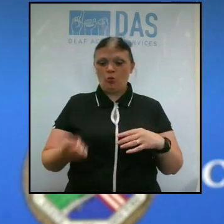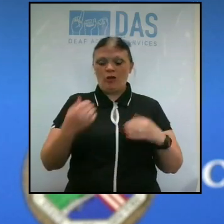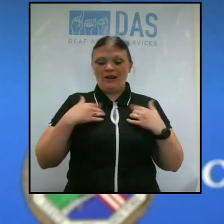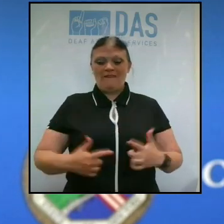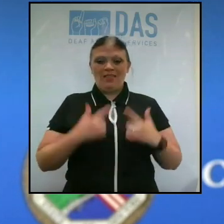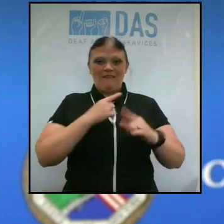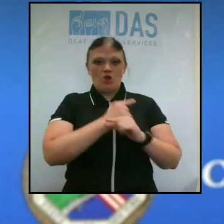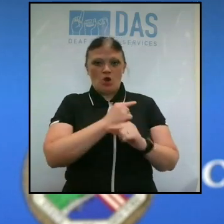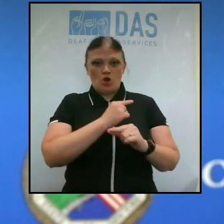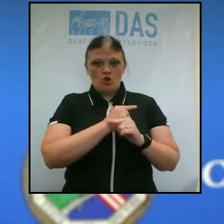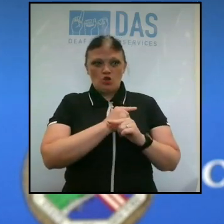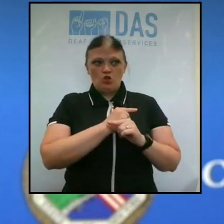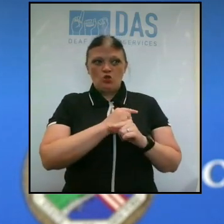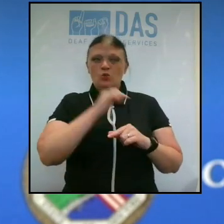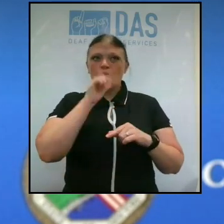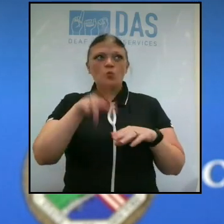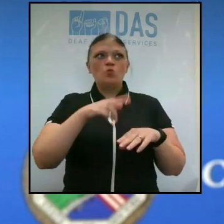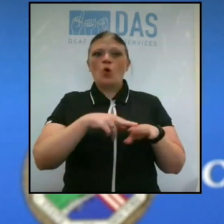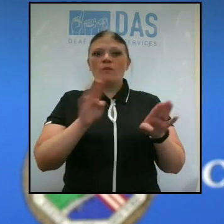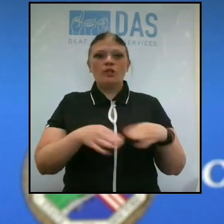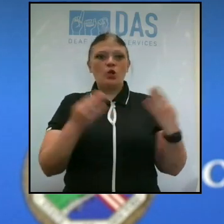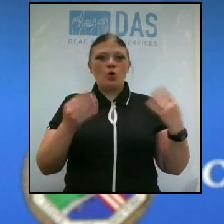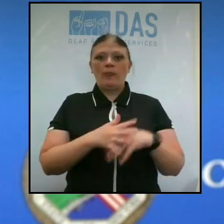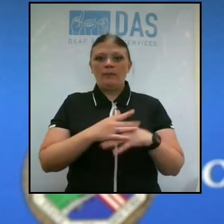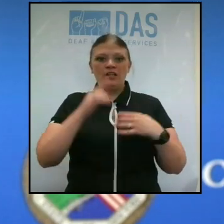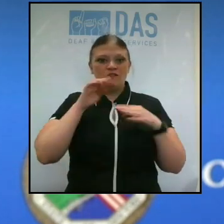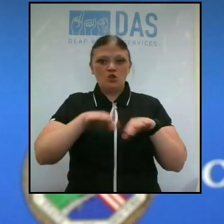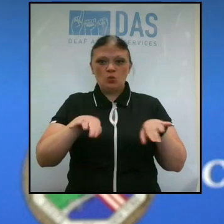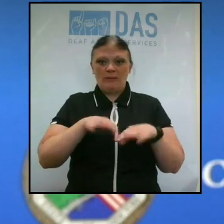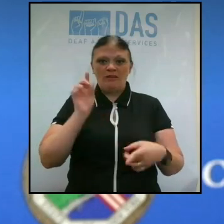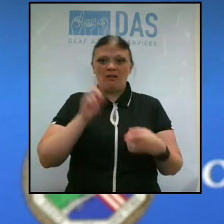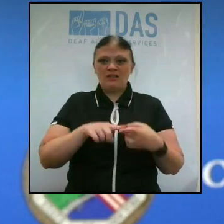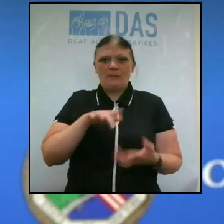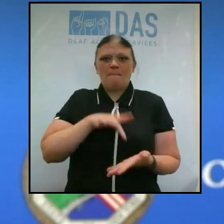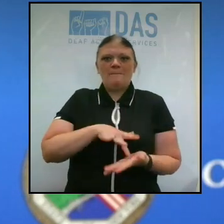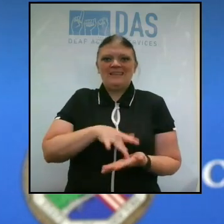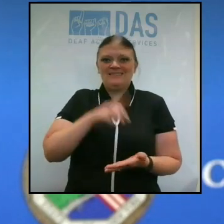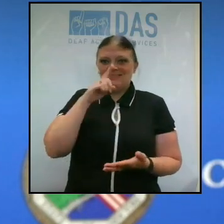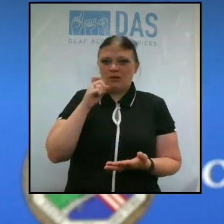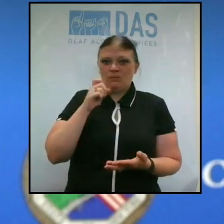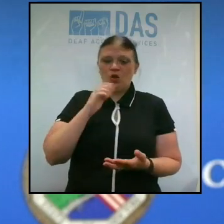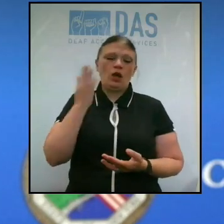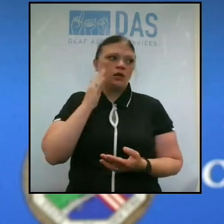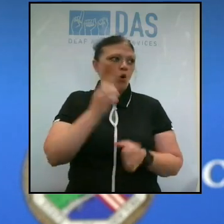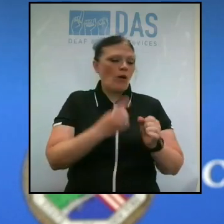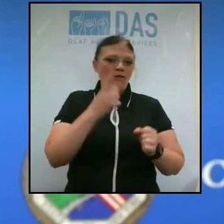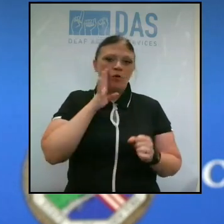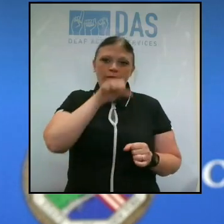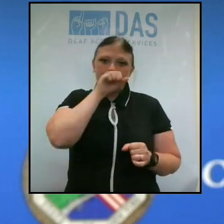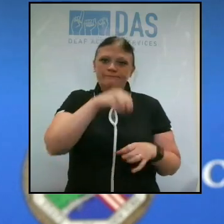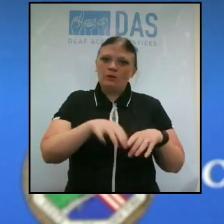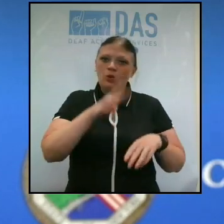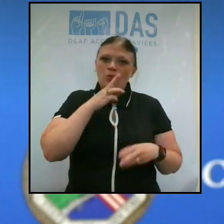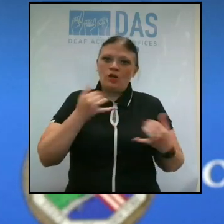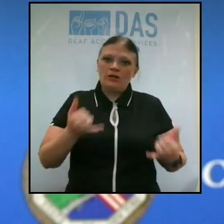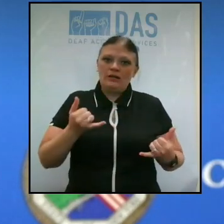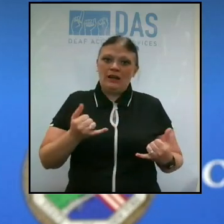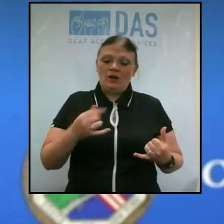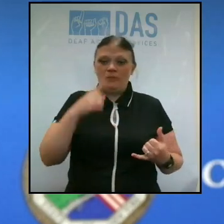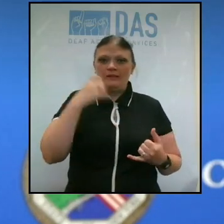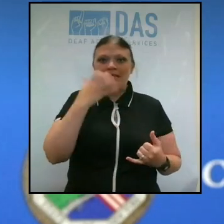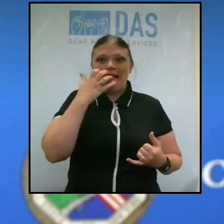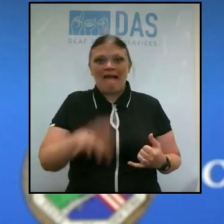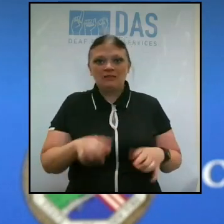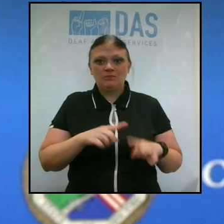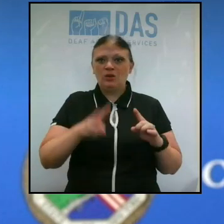lifeguards, though we do not normally open those beaches for swimming until midsummer. I know everyone would love to get in the water now, considering how hot it is,